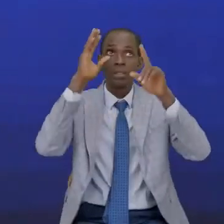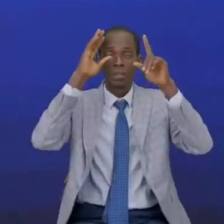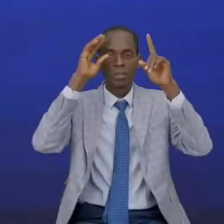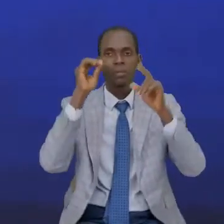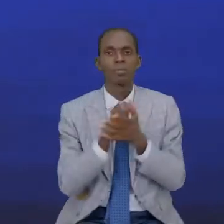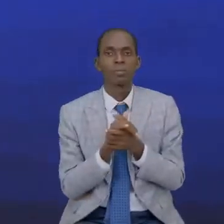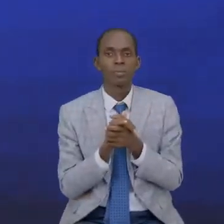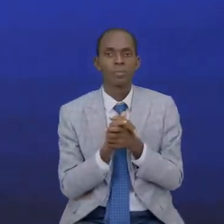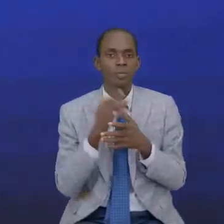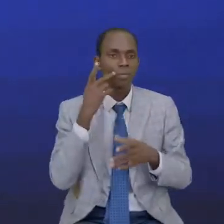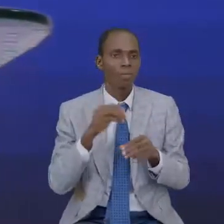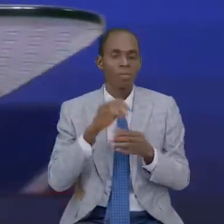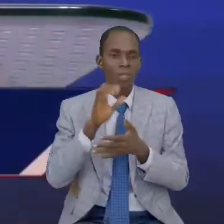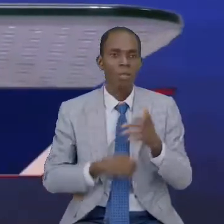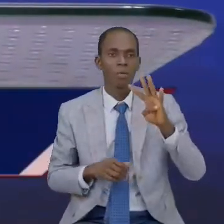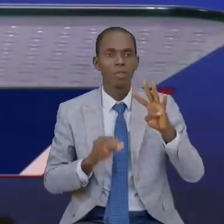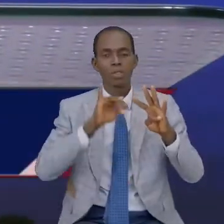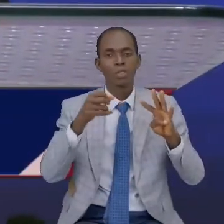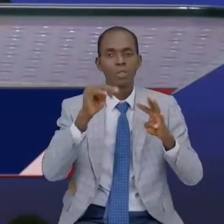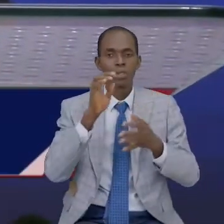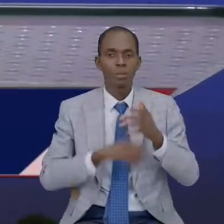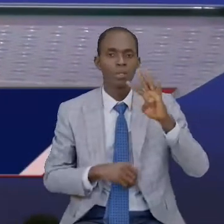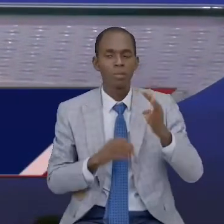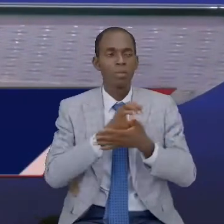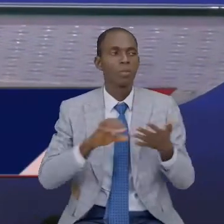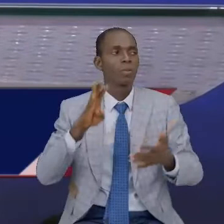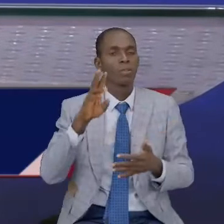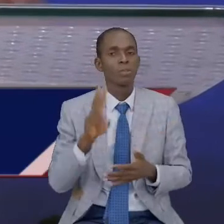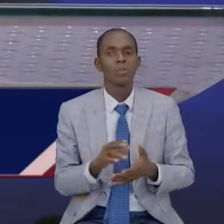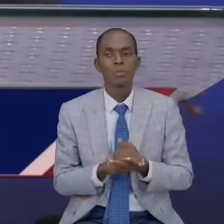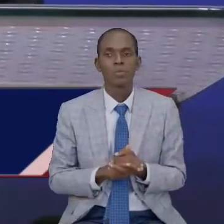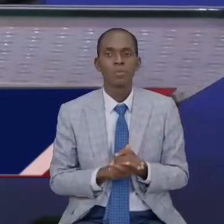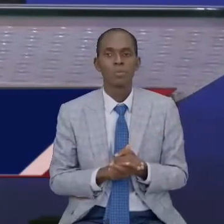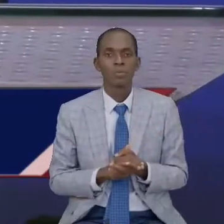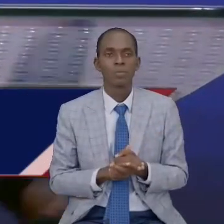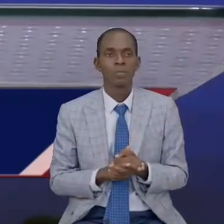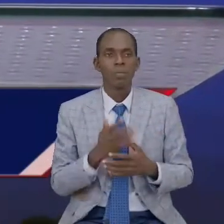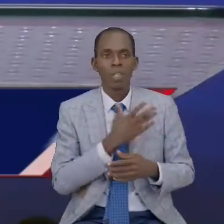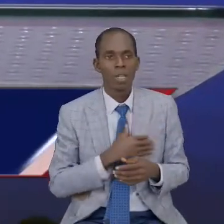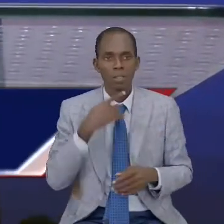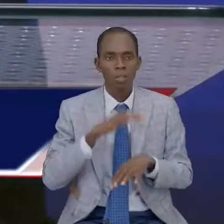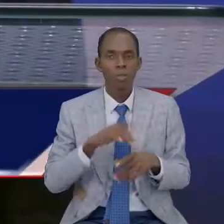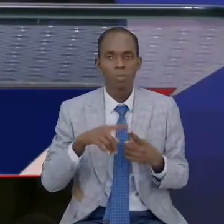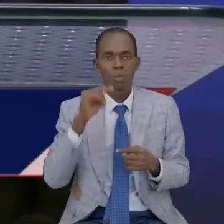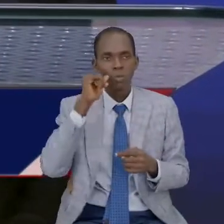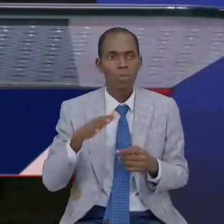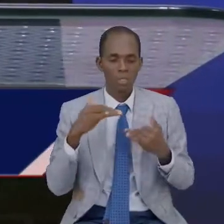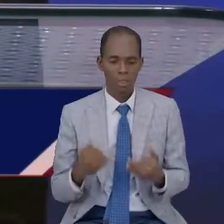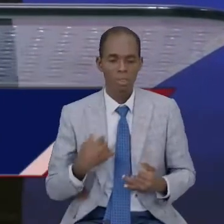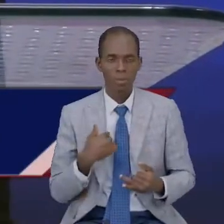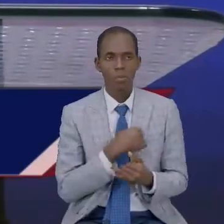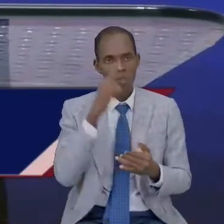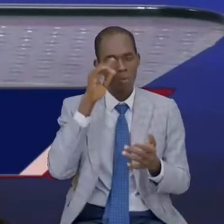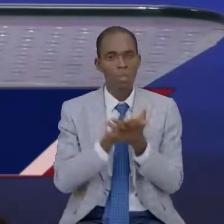him. Look at chapter 4, John, verse 42. John chapter 4, verse 42. And said unto the woman, now